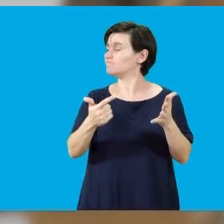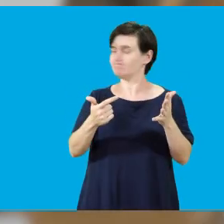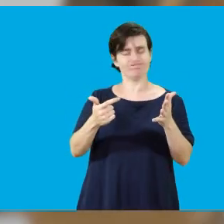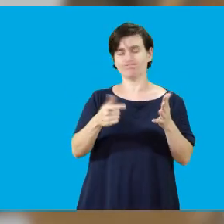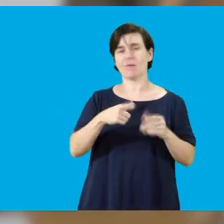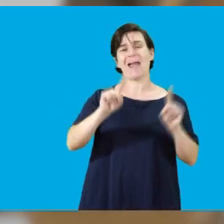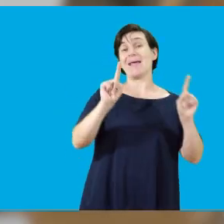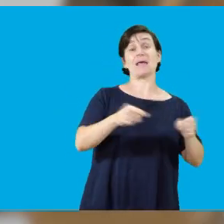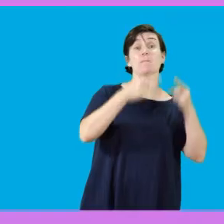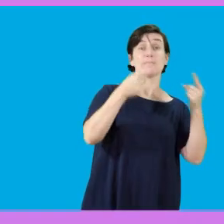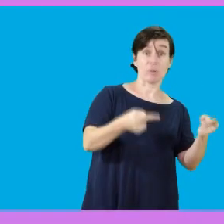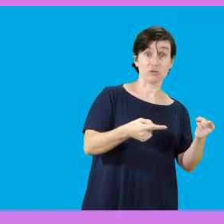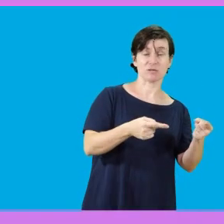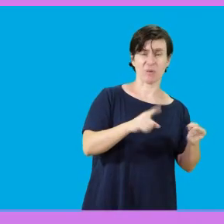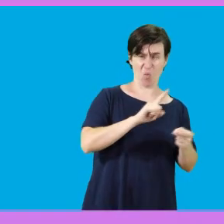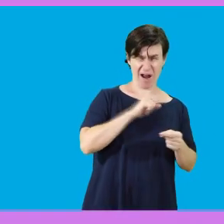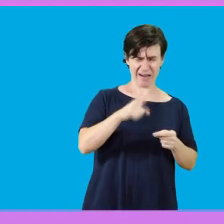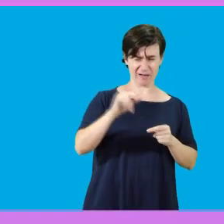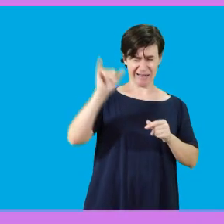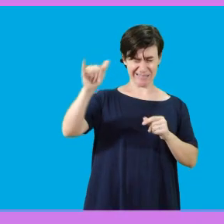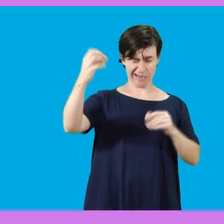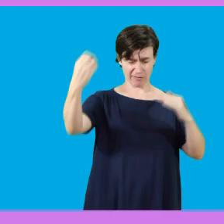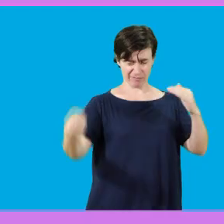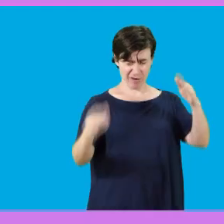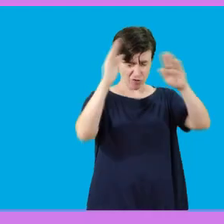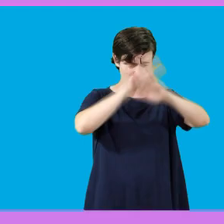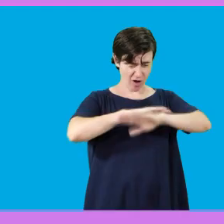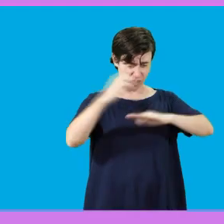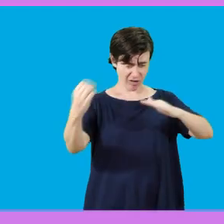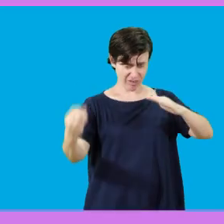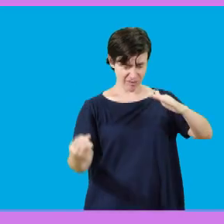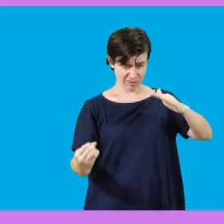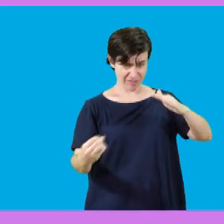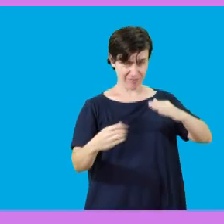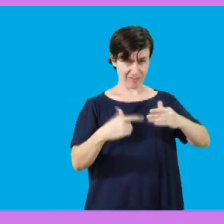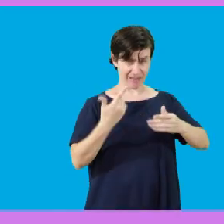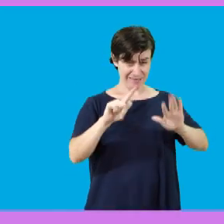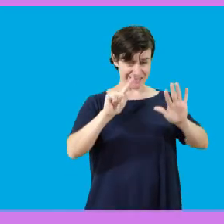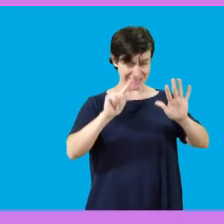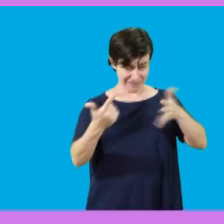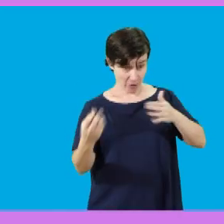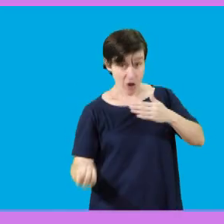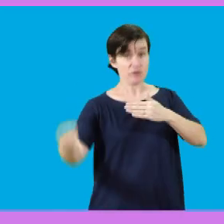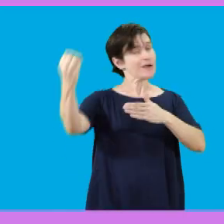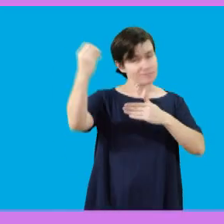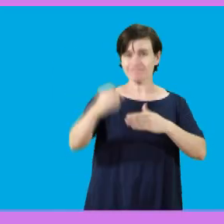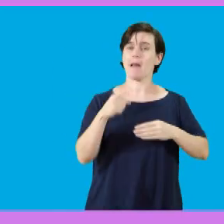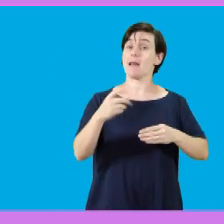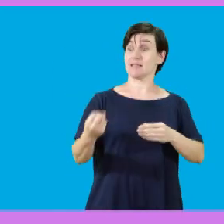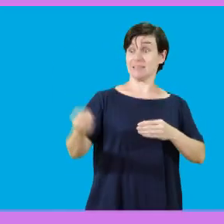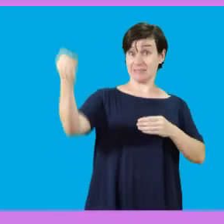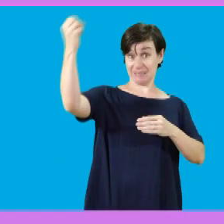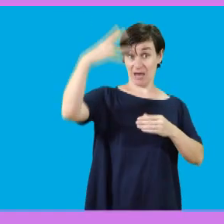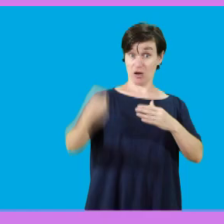it means the probability is actually impossible. There's no way we can have the sun rising after 7 a.m. The sun